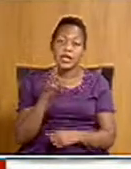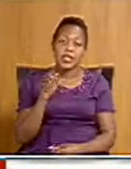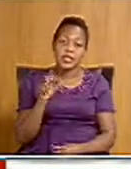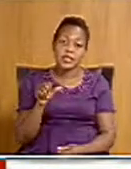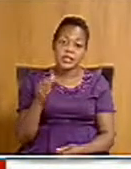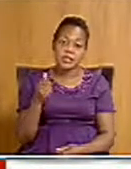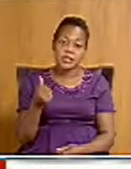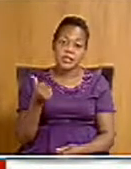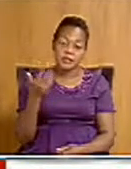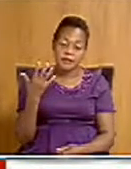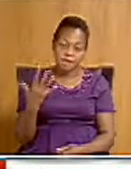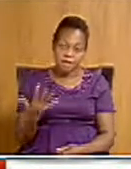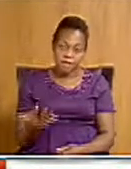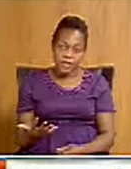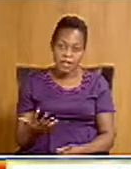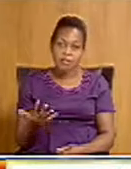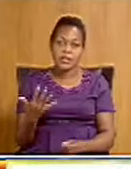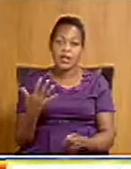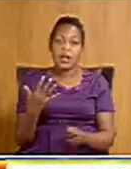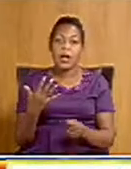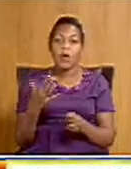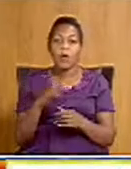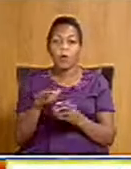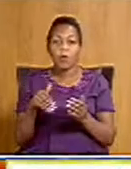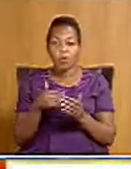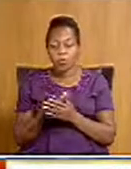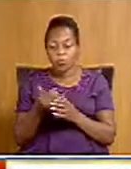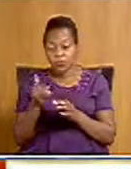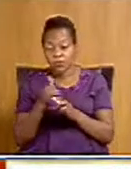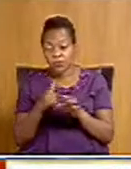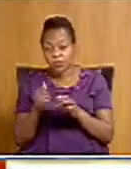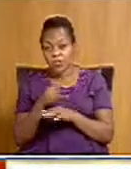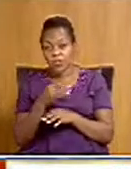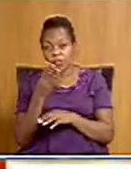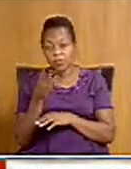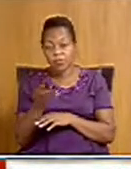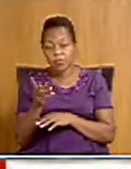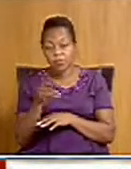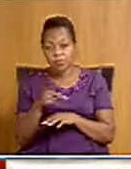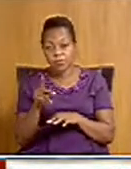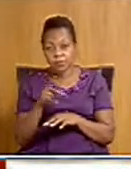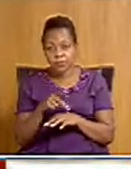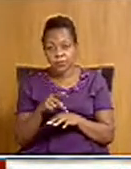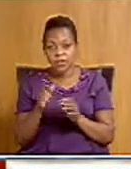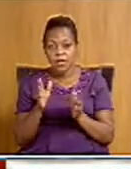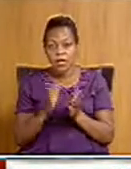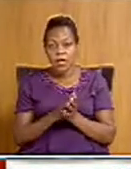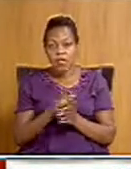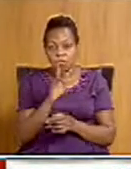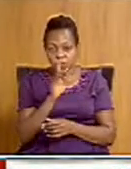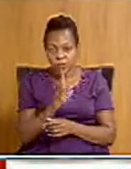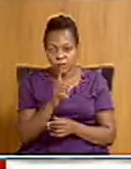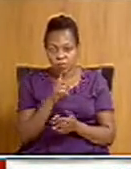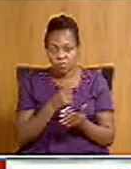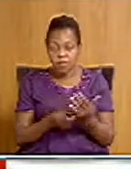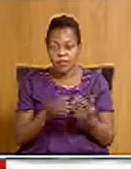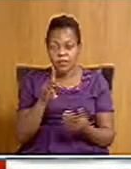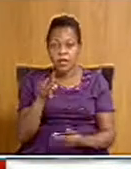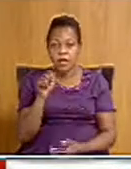1965, encapsulated in the four principles, one of which is